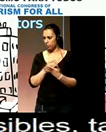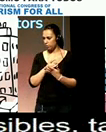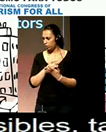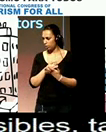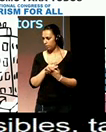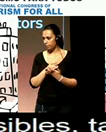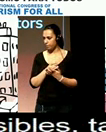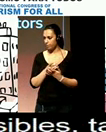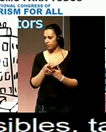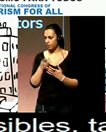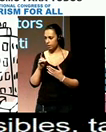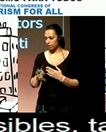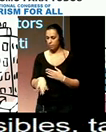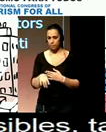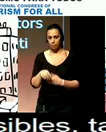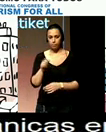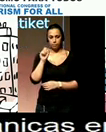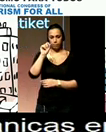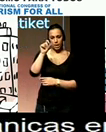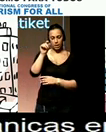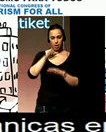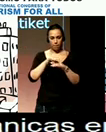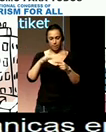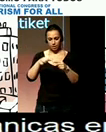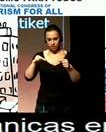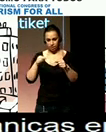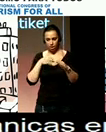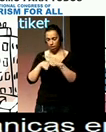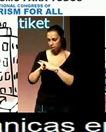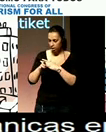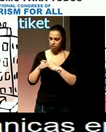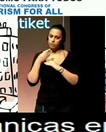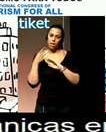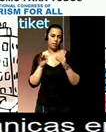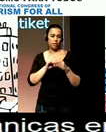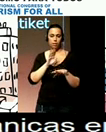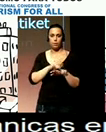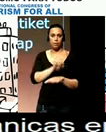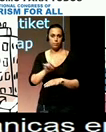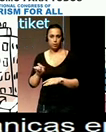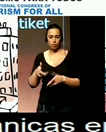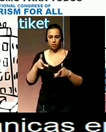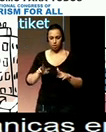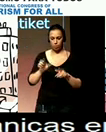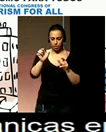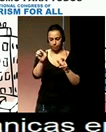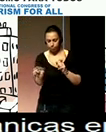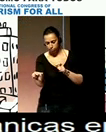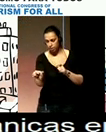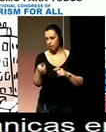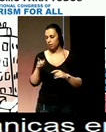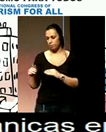for wheelchair users. That platforms are provided with tactile paving and warning tiles at the platform